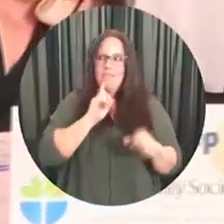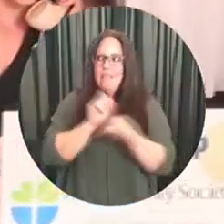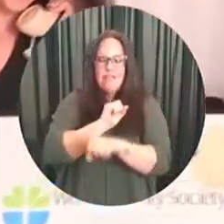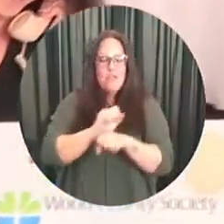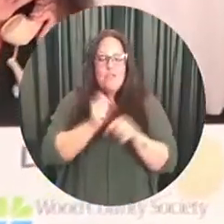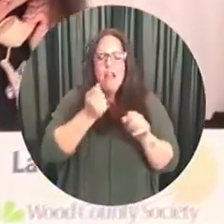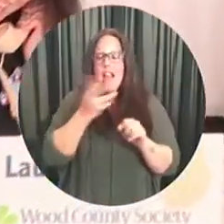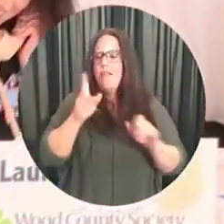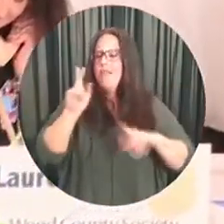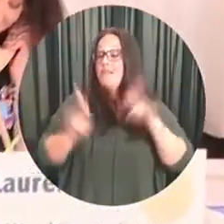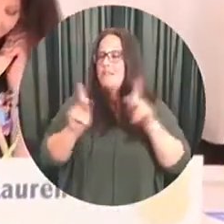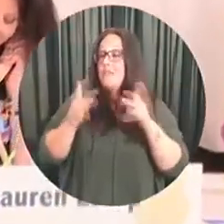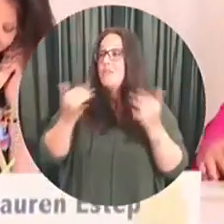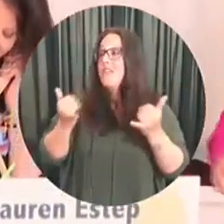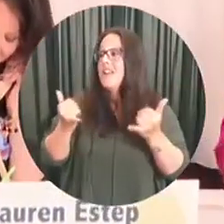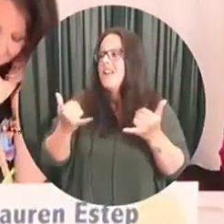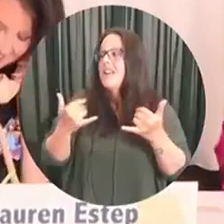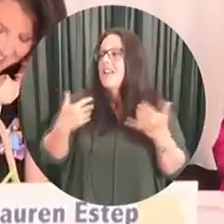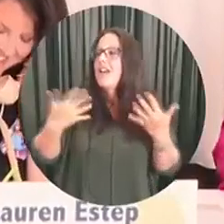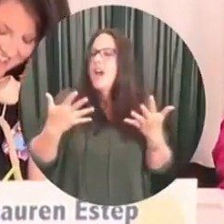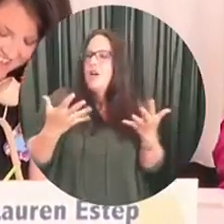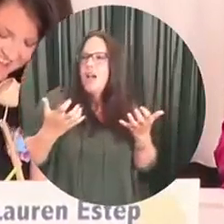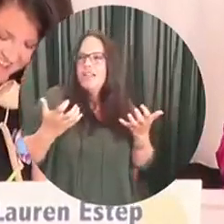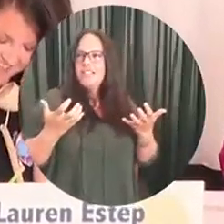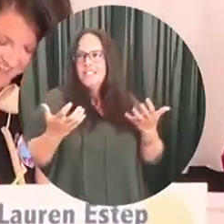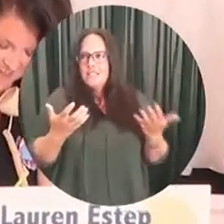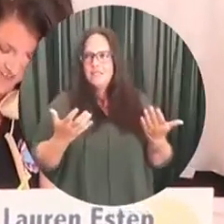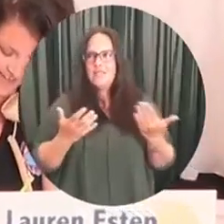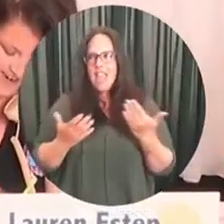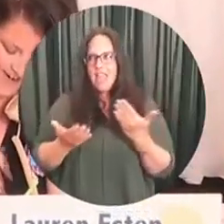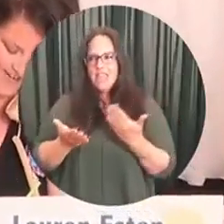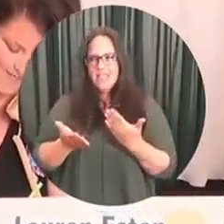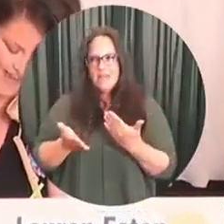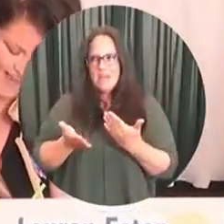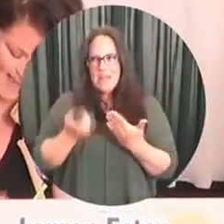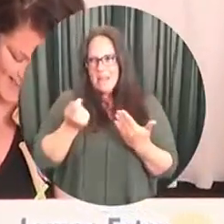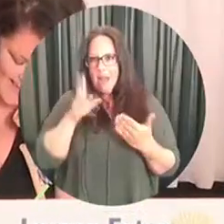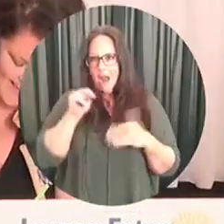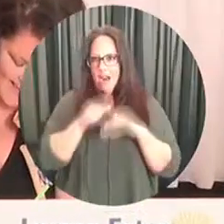people today. I've honestly felt almost uncomfortable being in between them. I'm scared for my own safety.